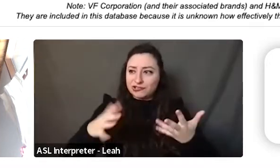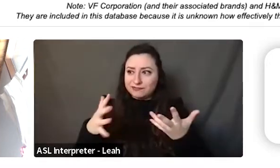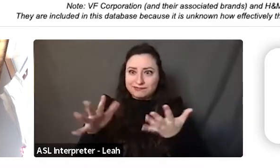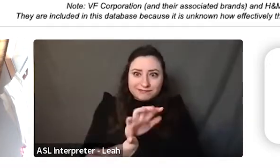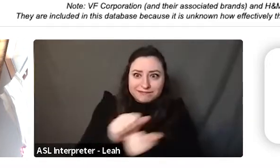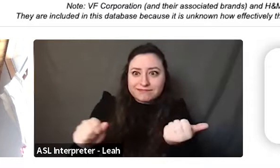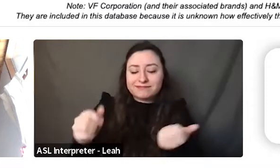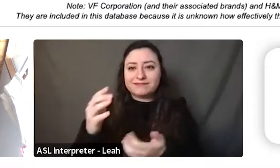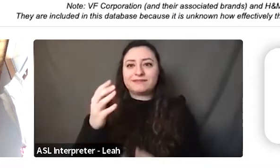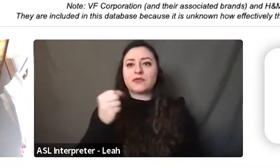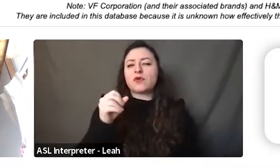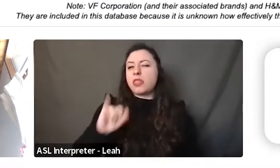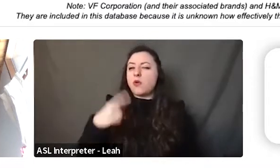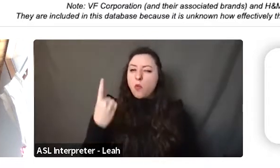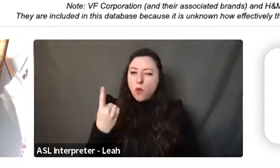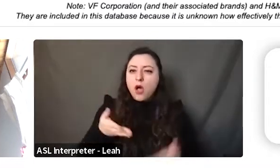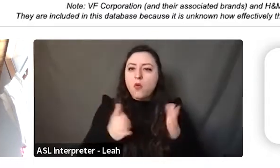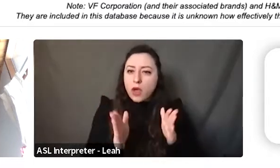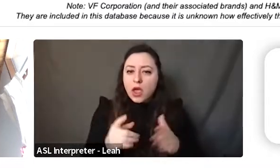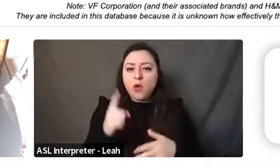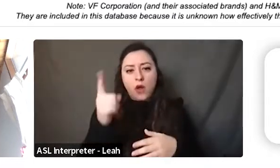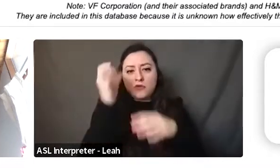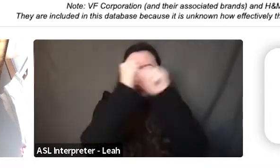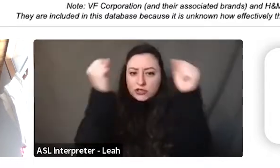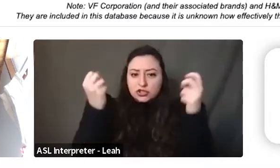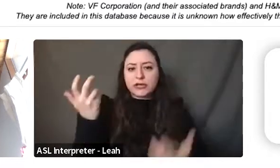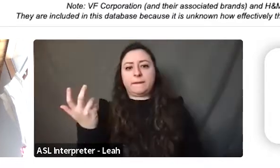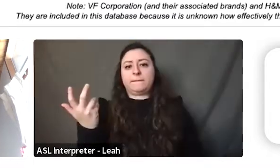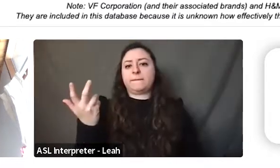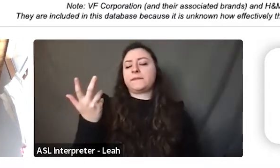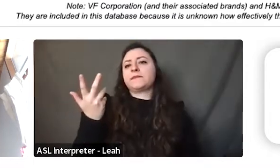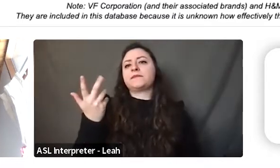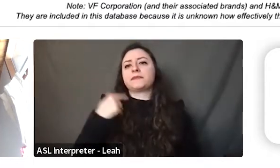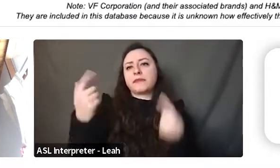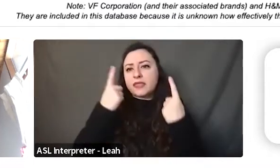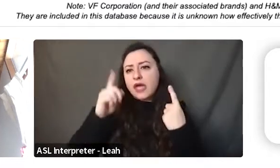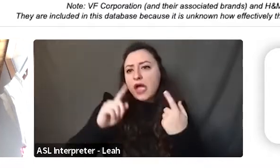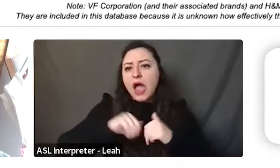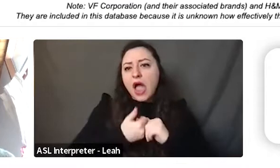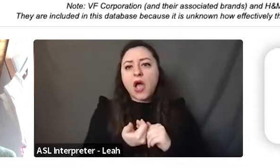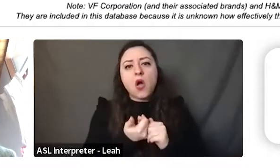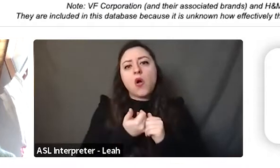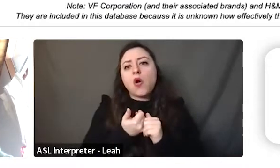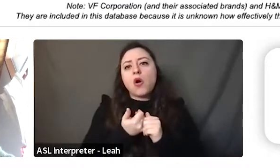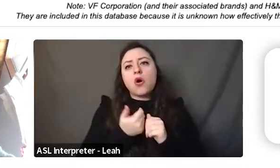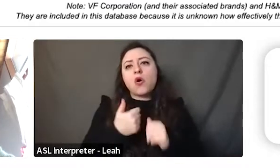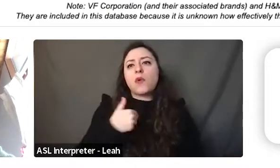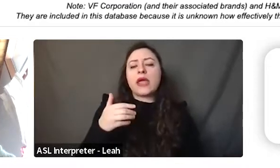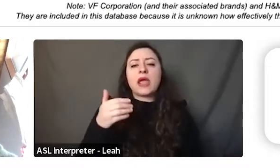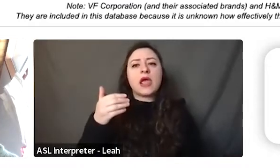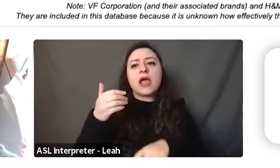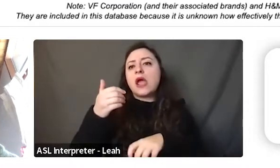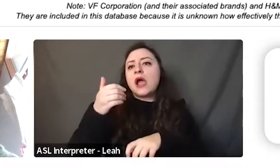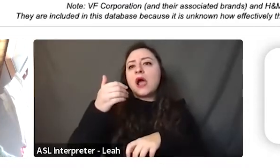And so that was kind of one model, and one strategy that we followed a little bit was thinking about how do we call out a big